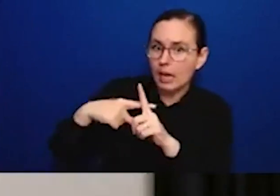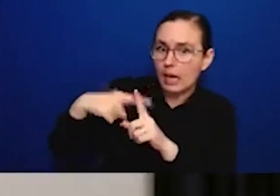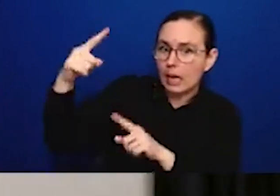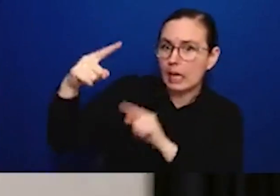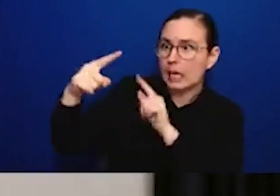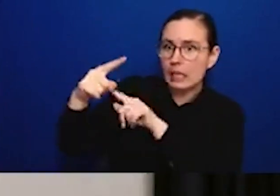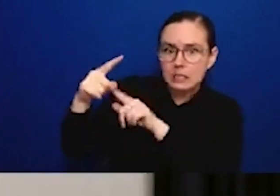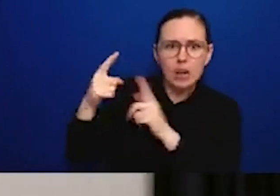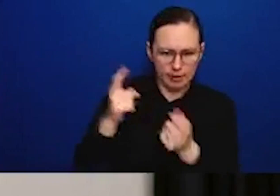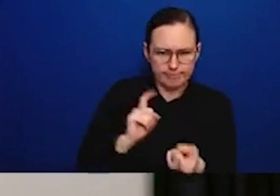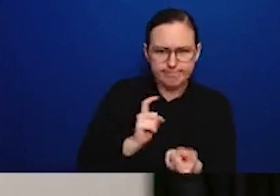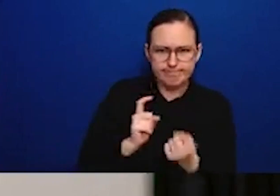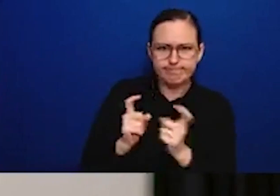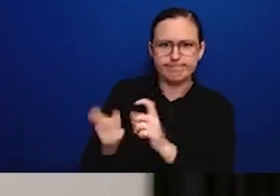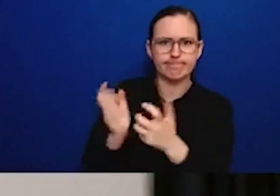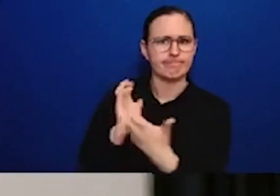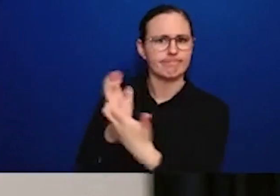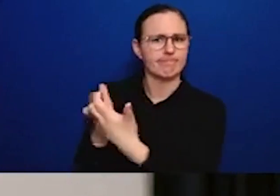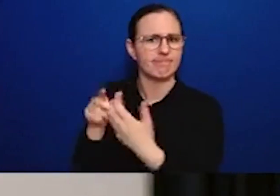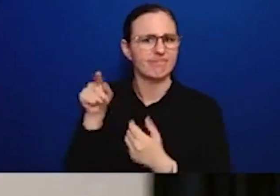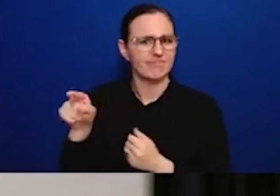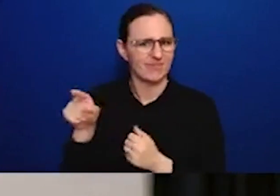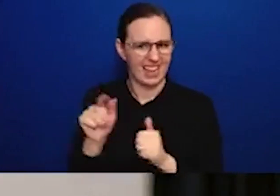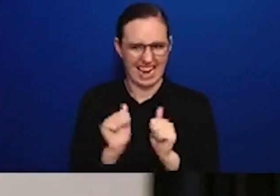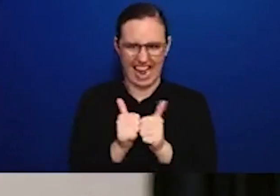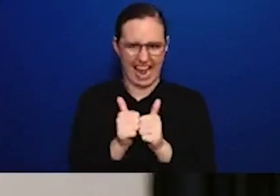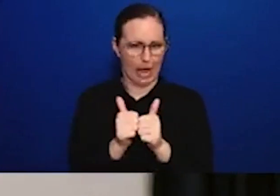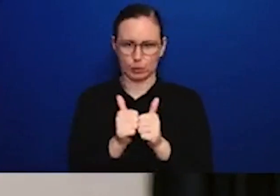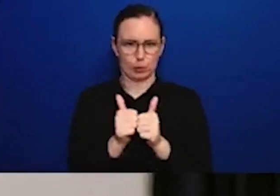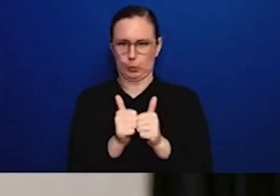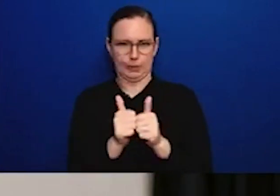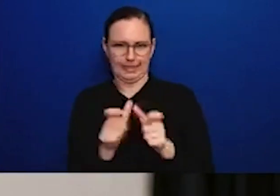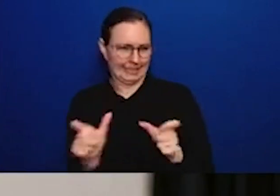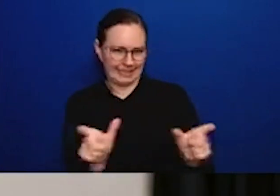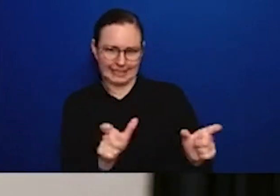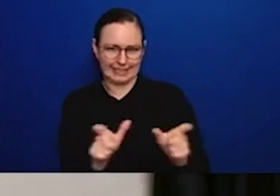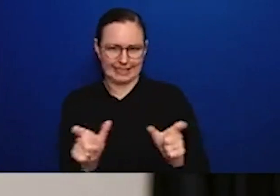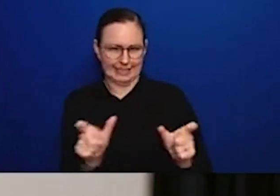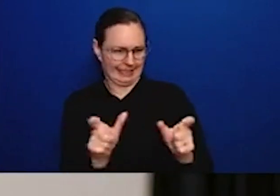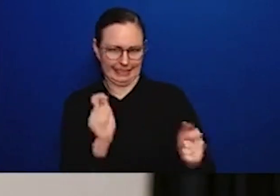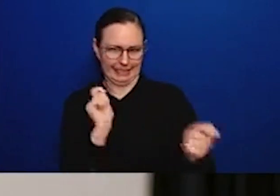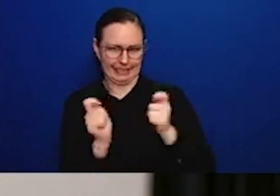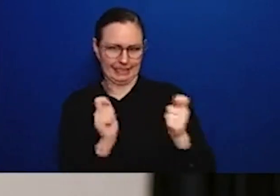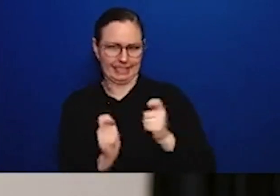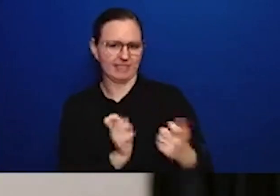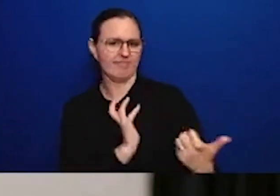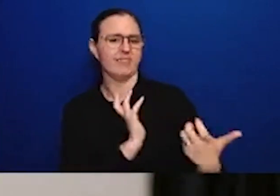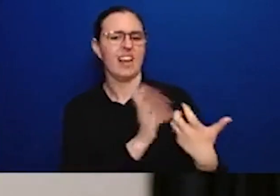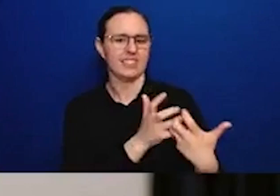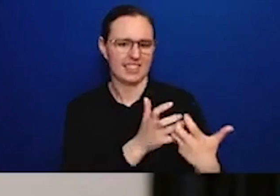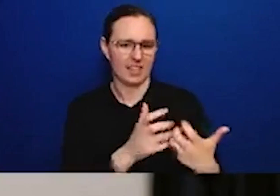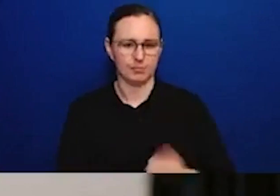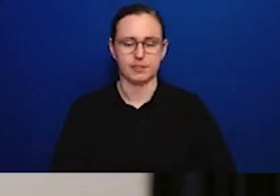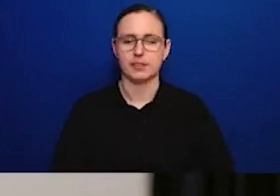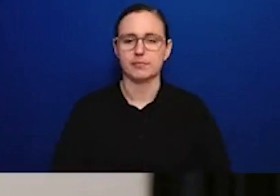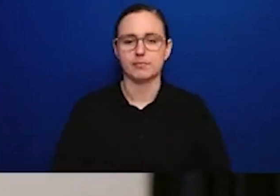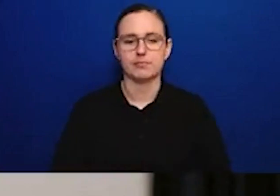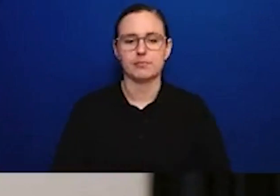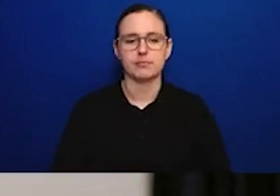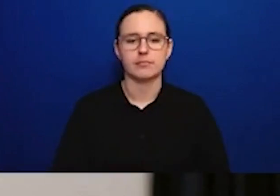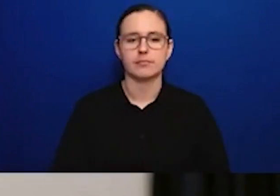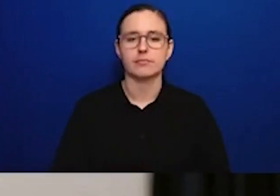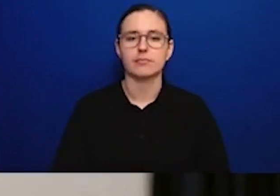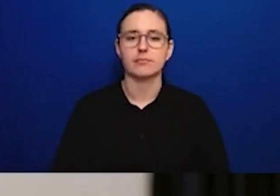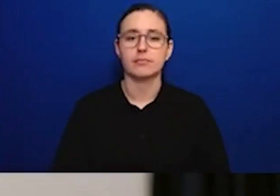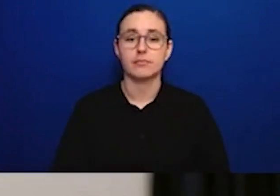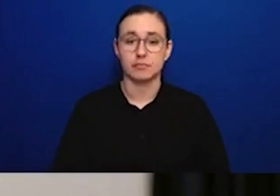strategies to prepare, mitigate, and adapt to those risks. And we continue to work with First Nations and local communities and make supports available